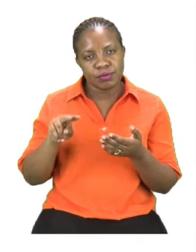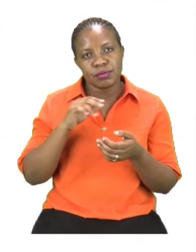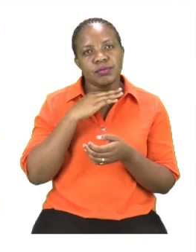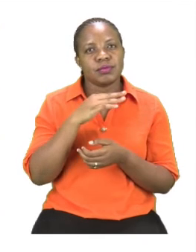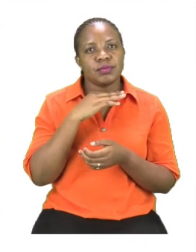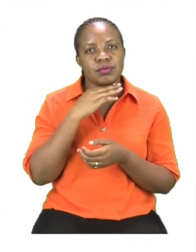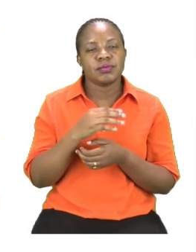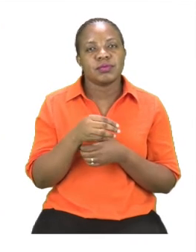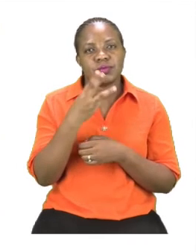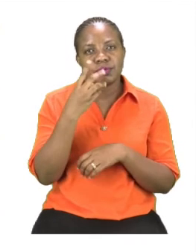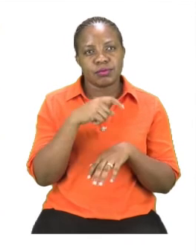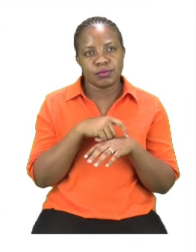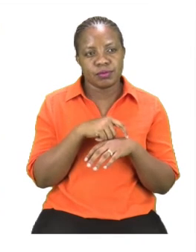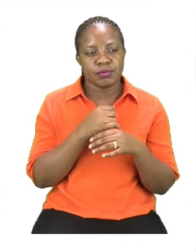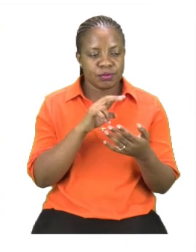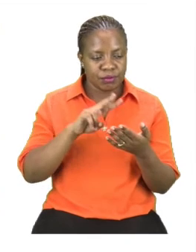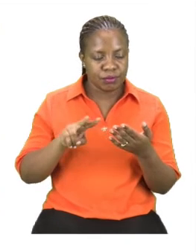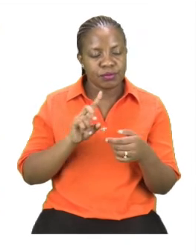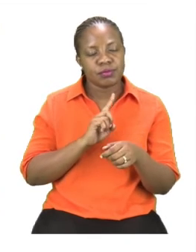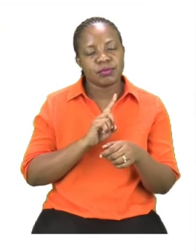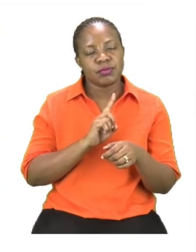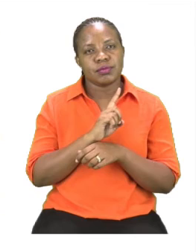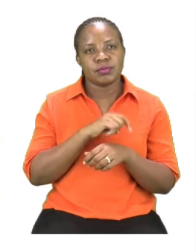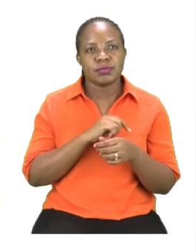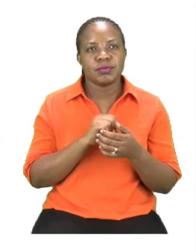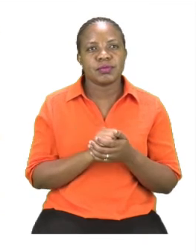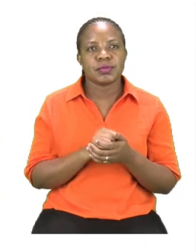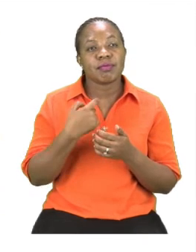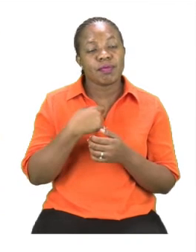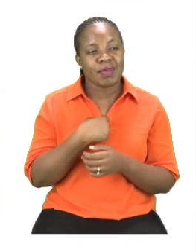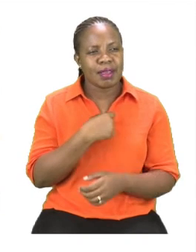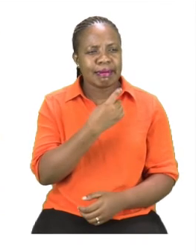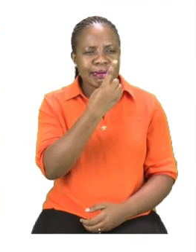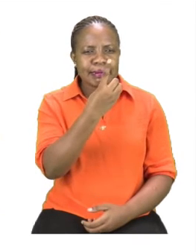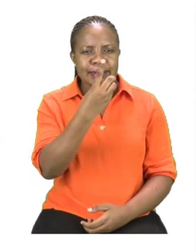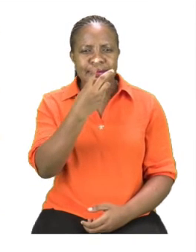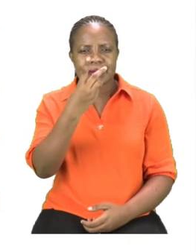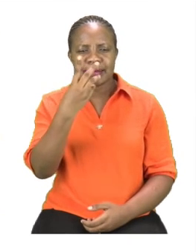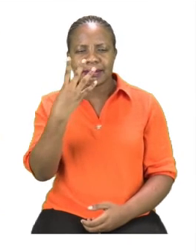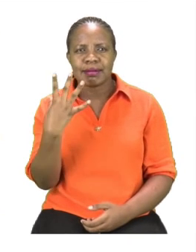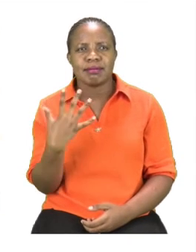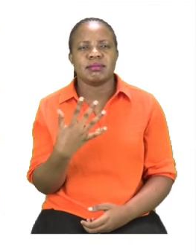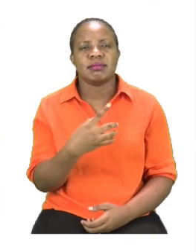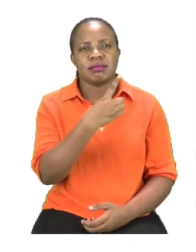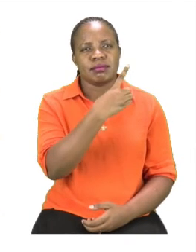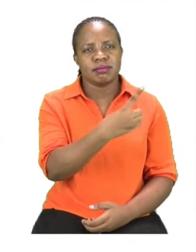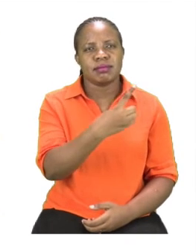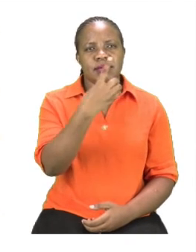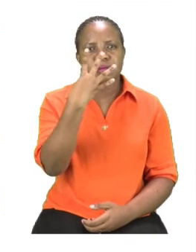time. I counted 14 blue cars and my brother